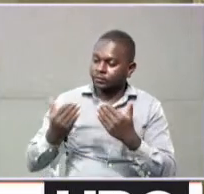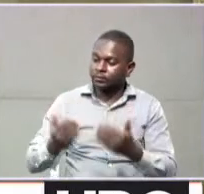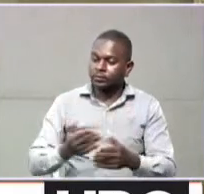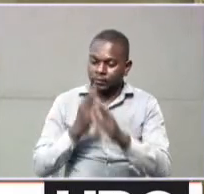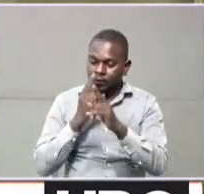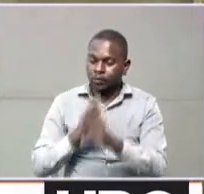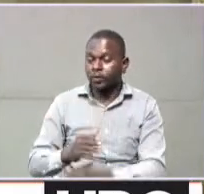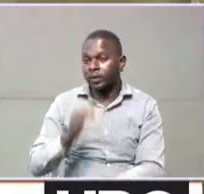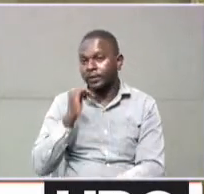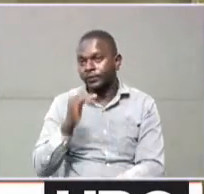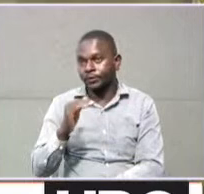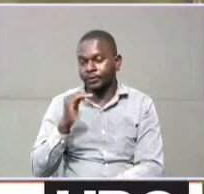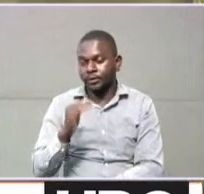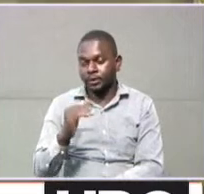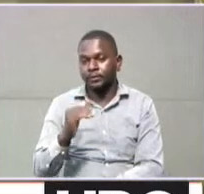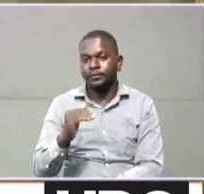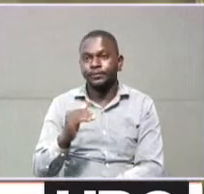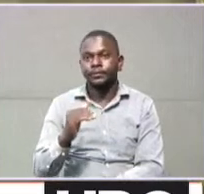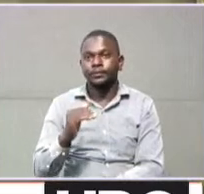honorable speaker